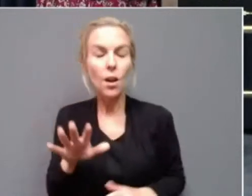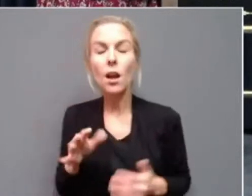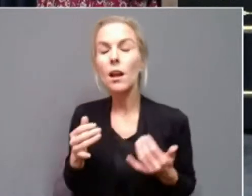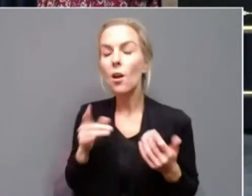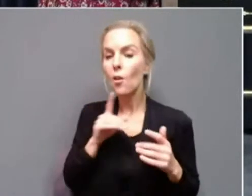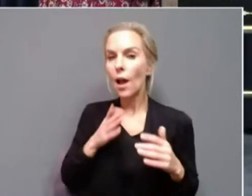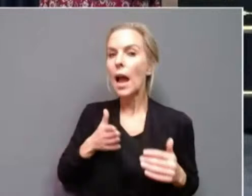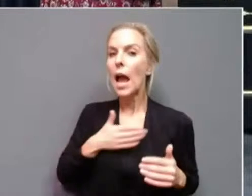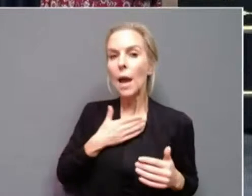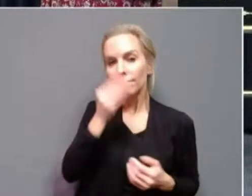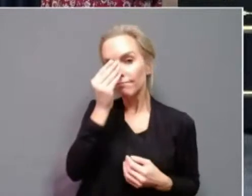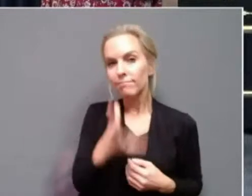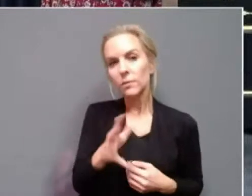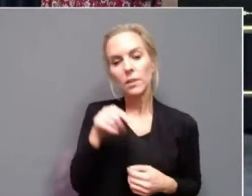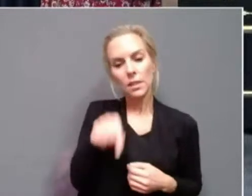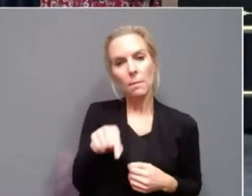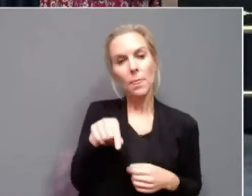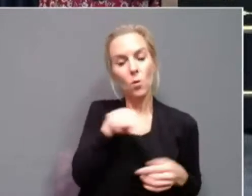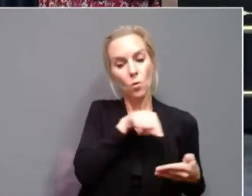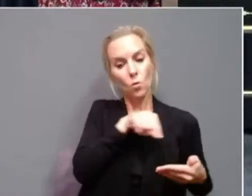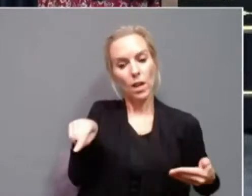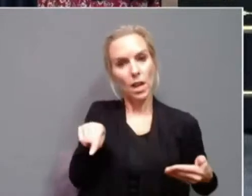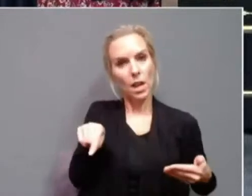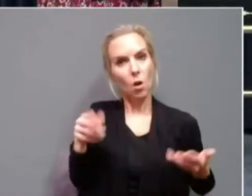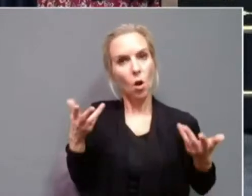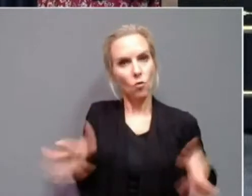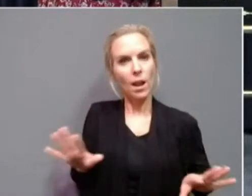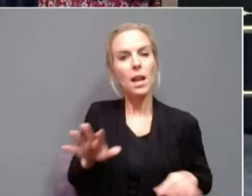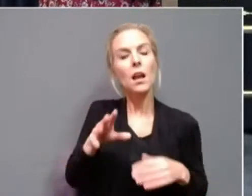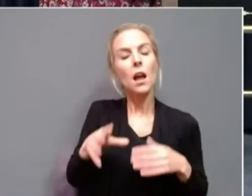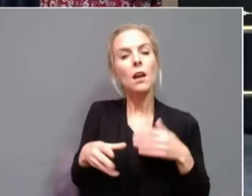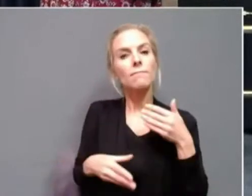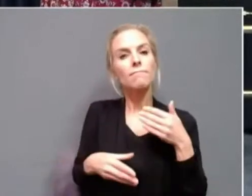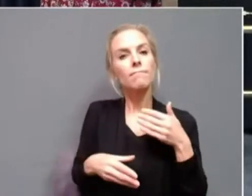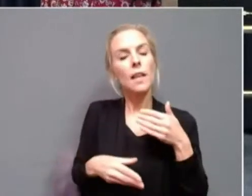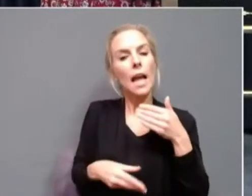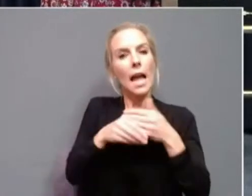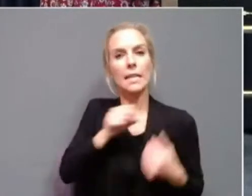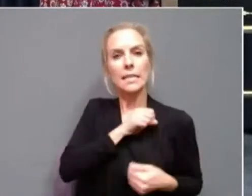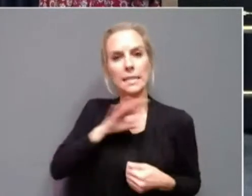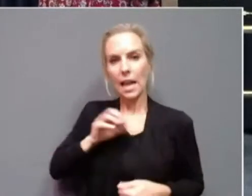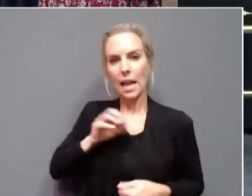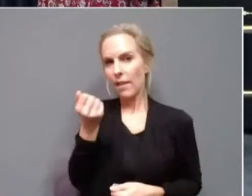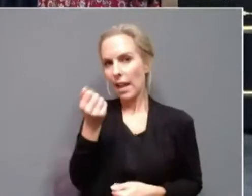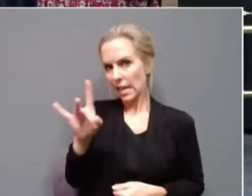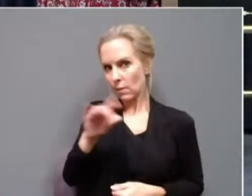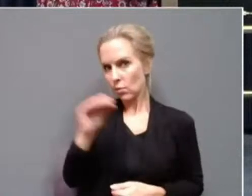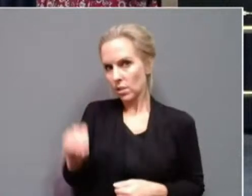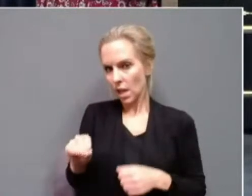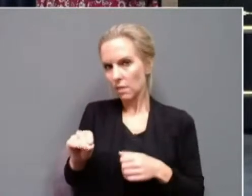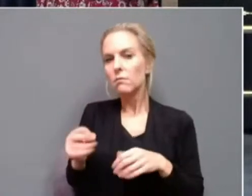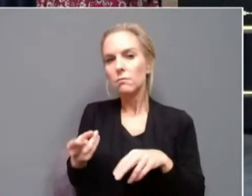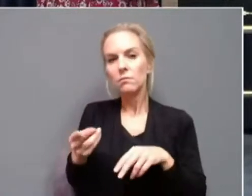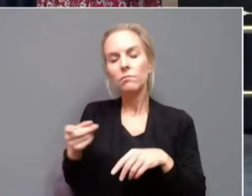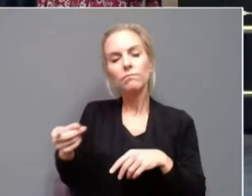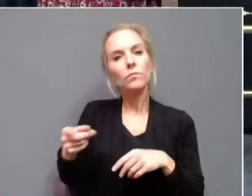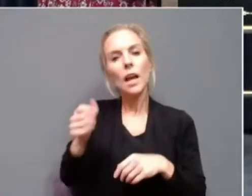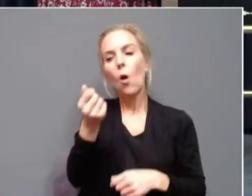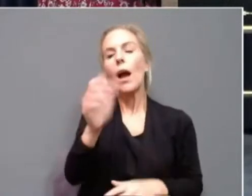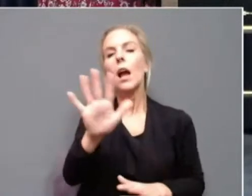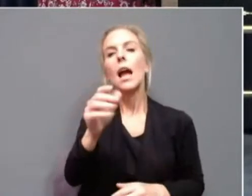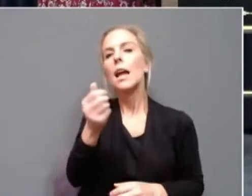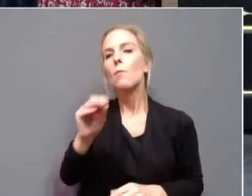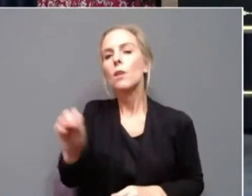alone, we've had 18 additional staff step up and get their first vaccination. Plus, we've had 2